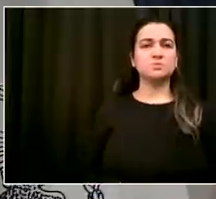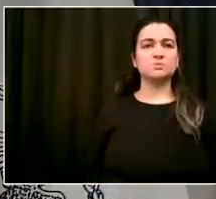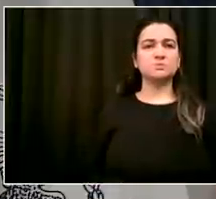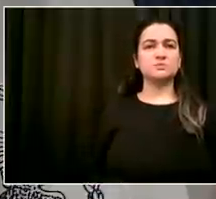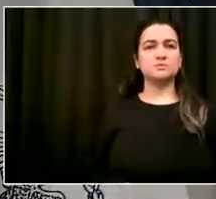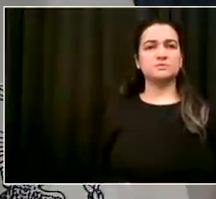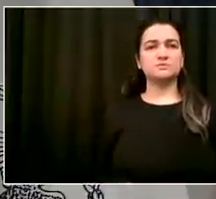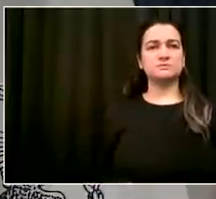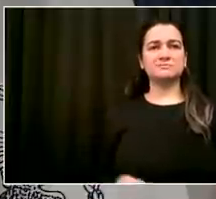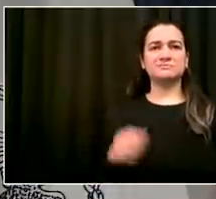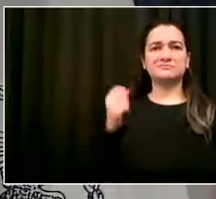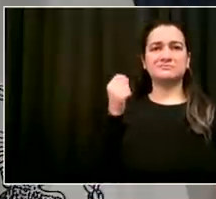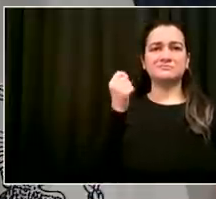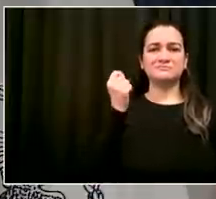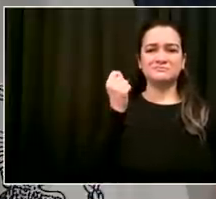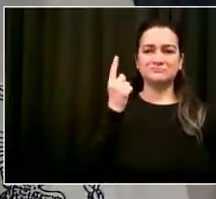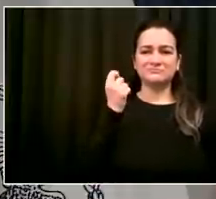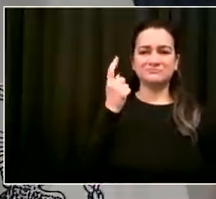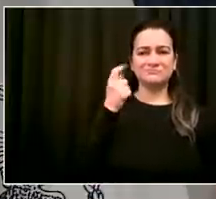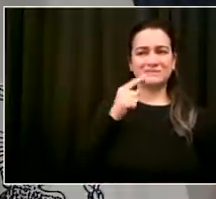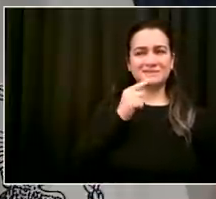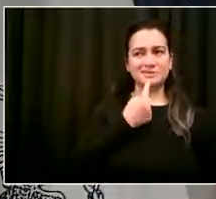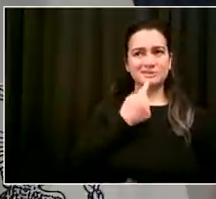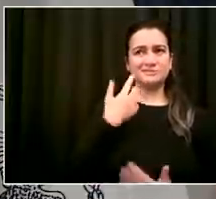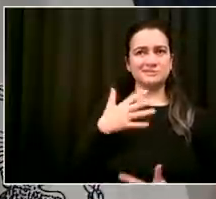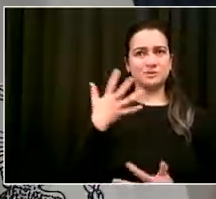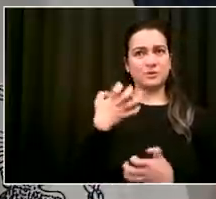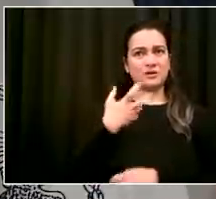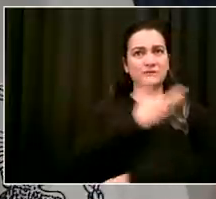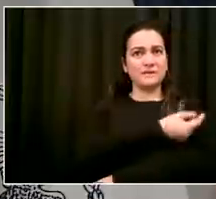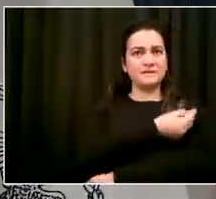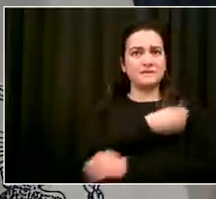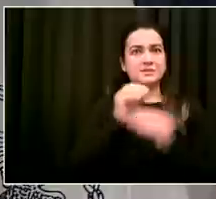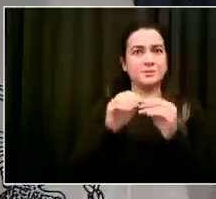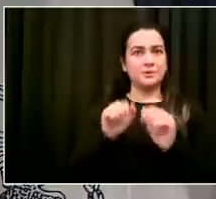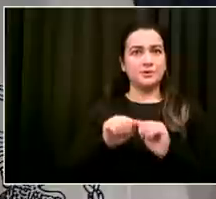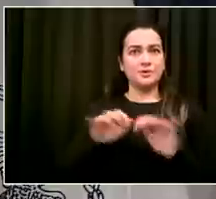Our educators and school staff so far, we're